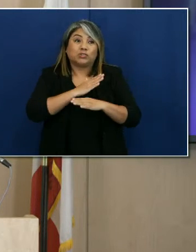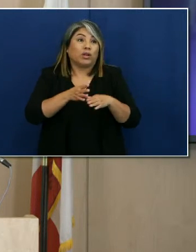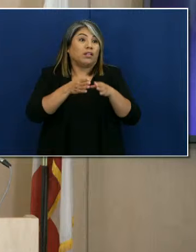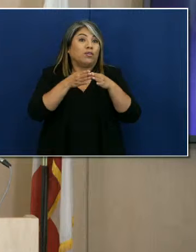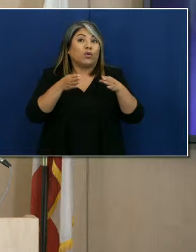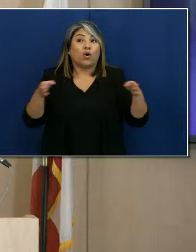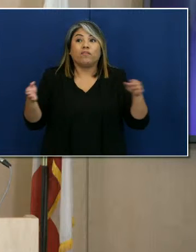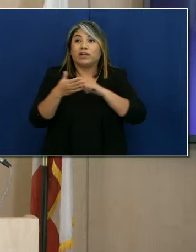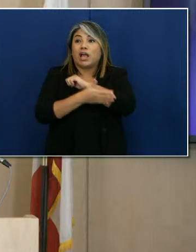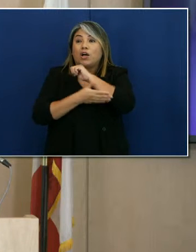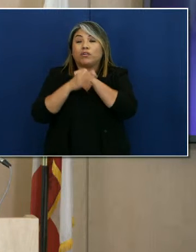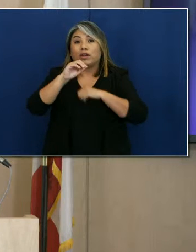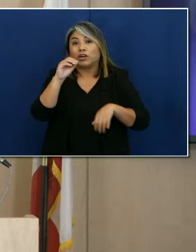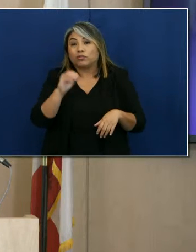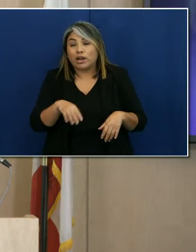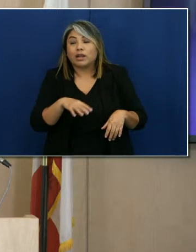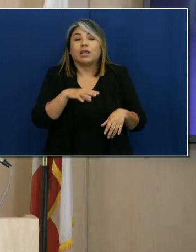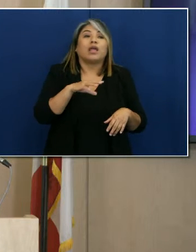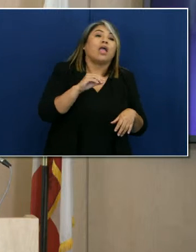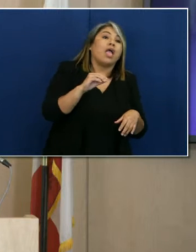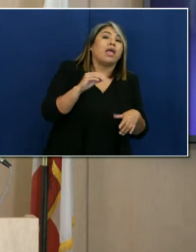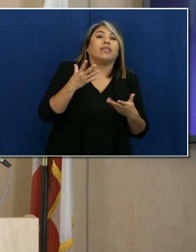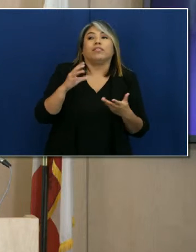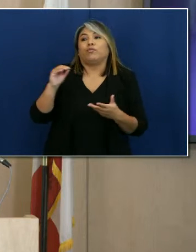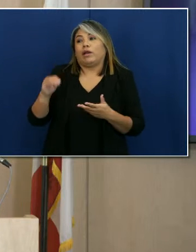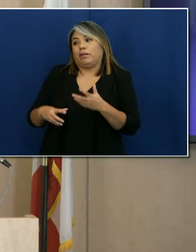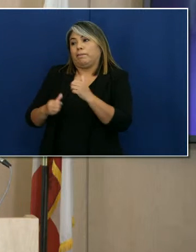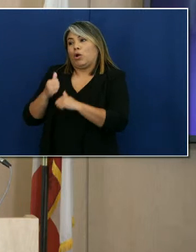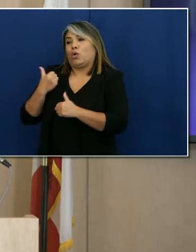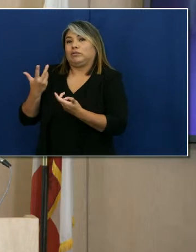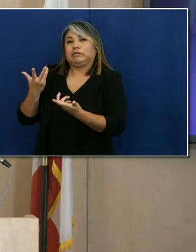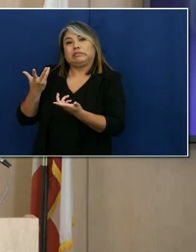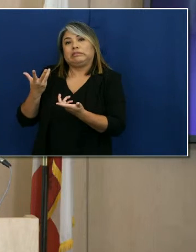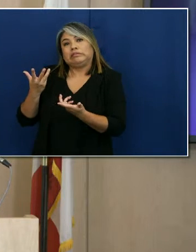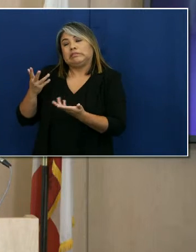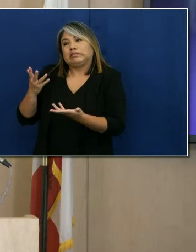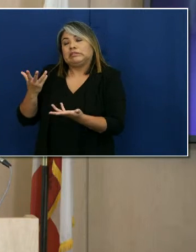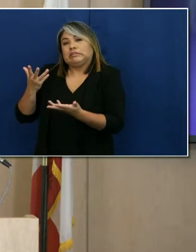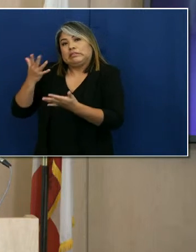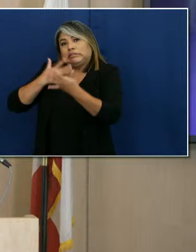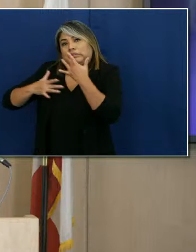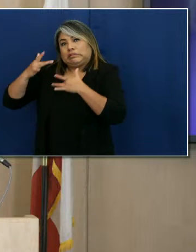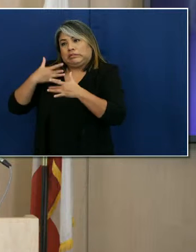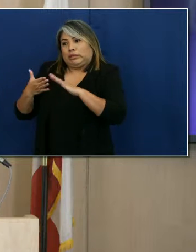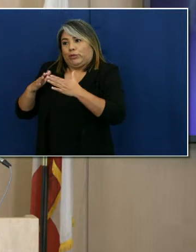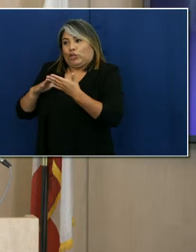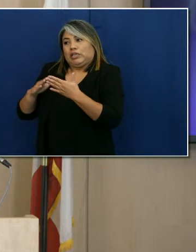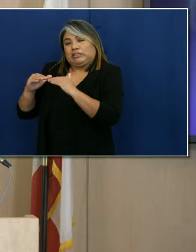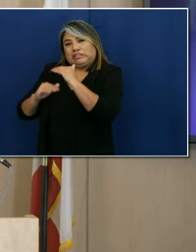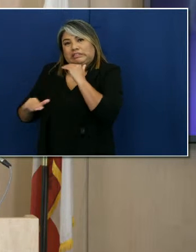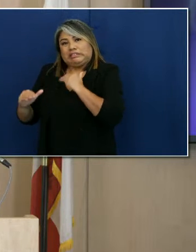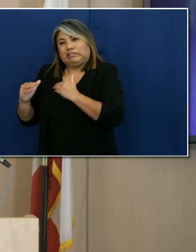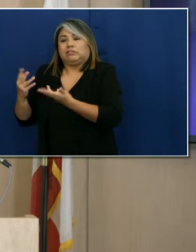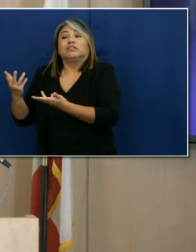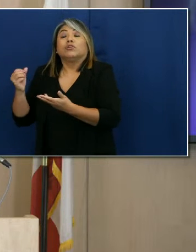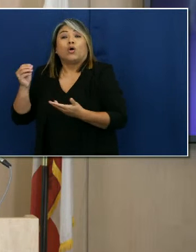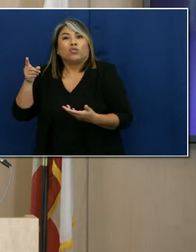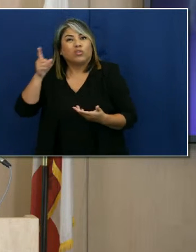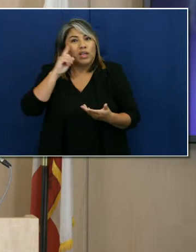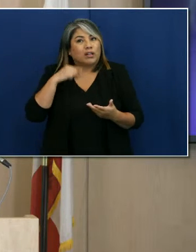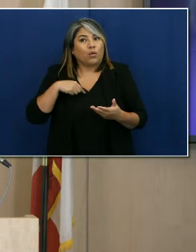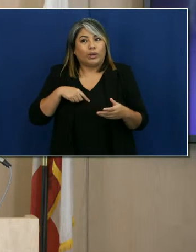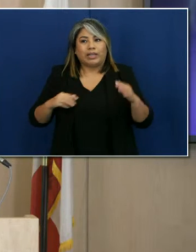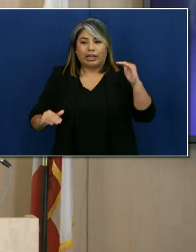overall county rate and the rate in the most disadvantaged communities. So is it even realistic to think that we can narrow